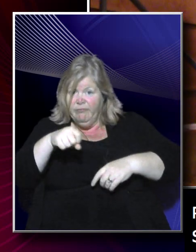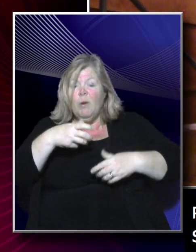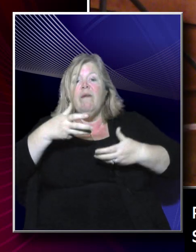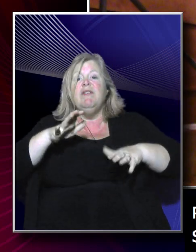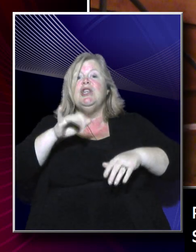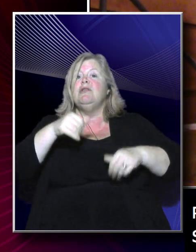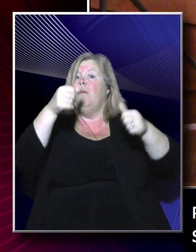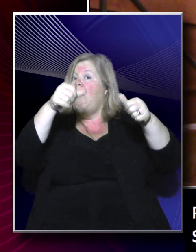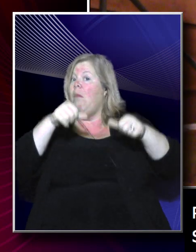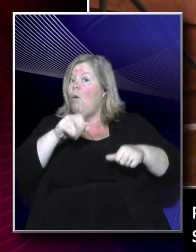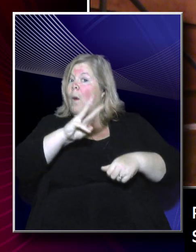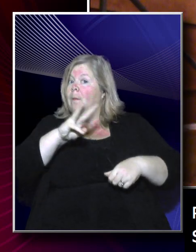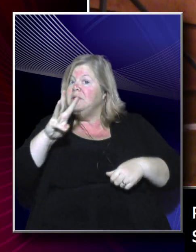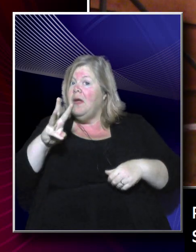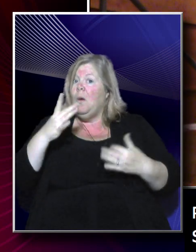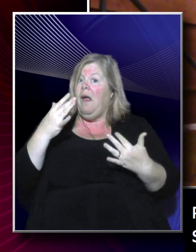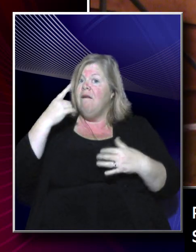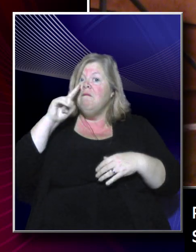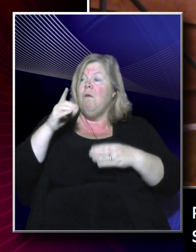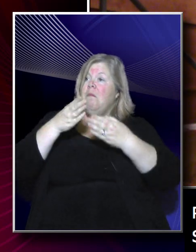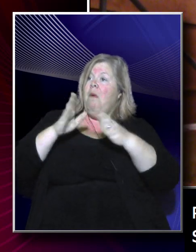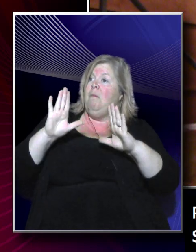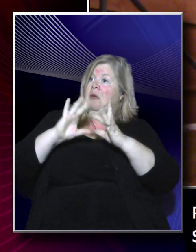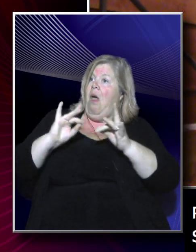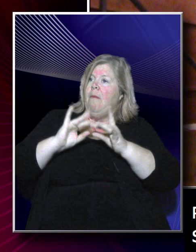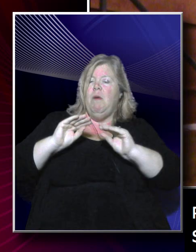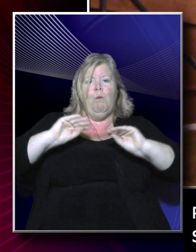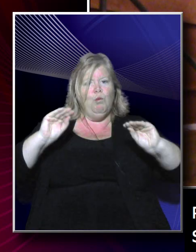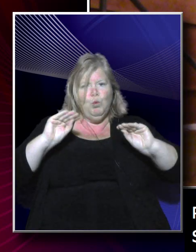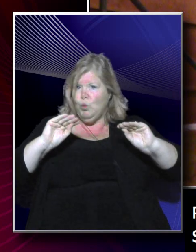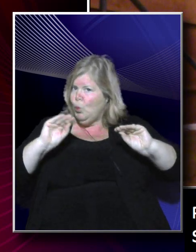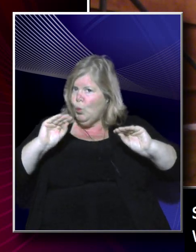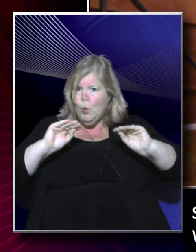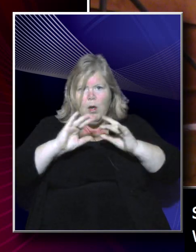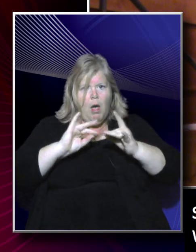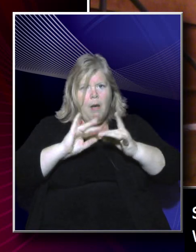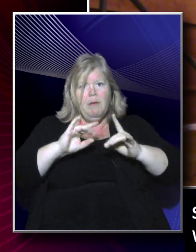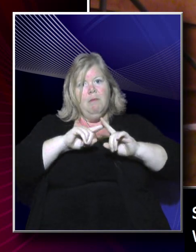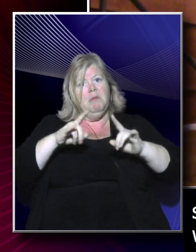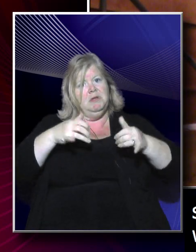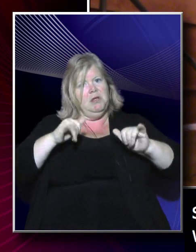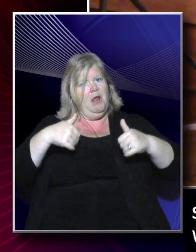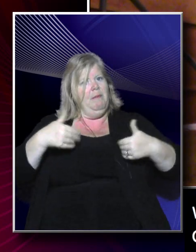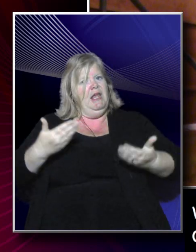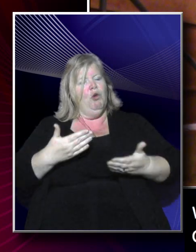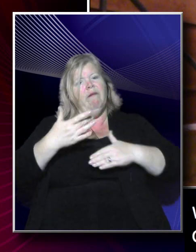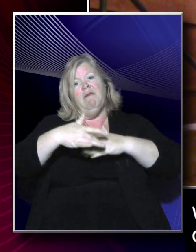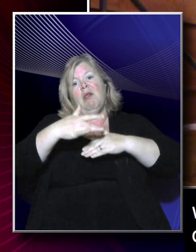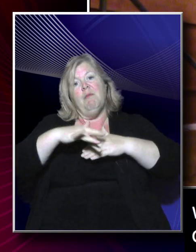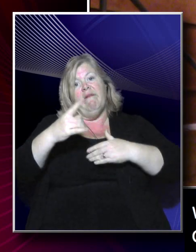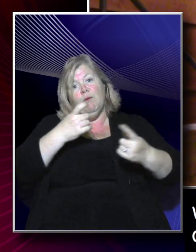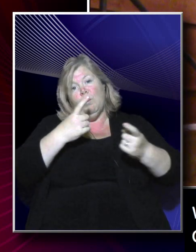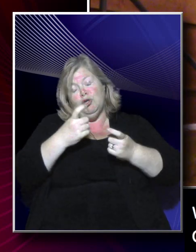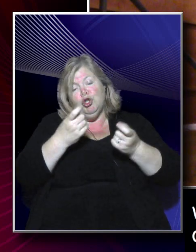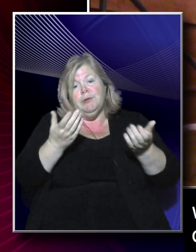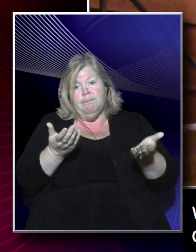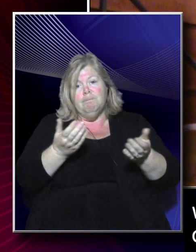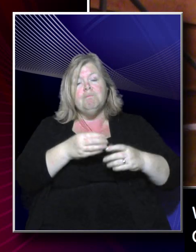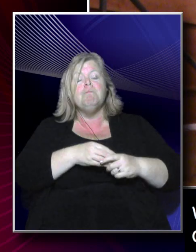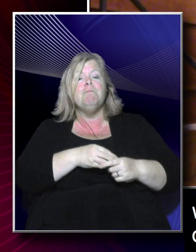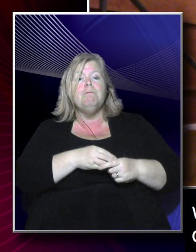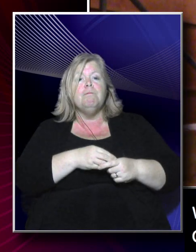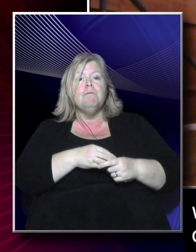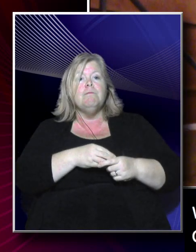website as well for public comment. No public comment was received, but I can make myself available for any questions at this time.